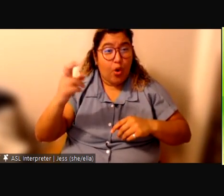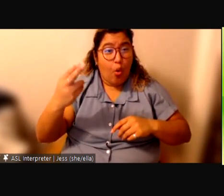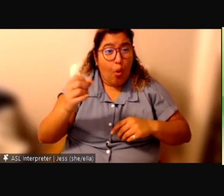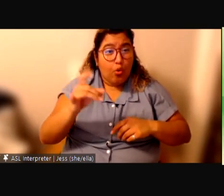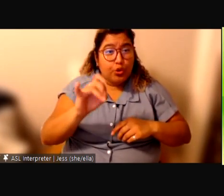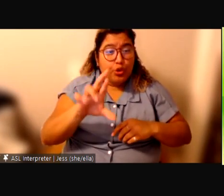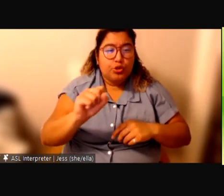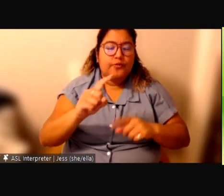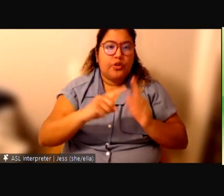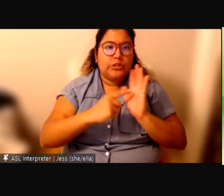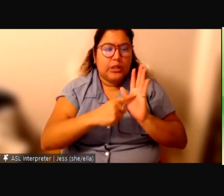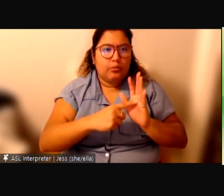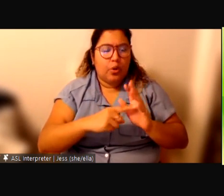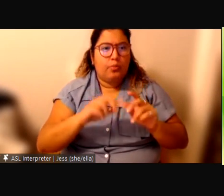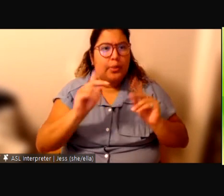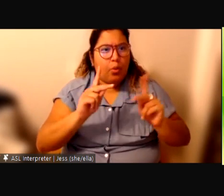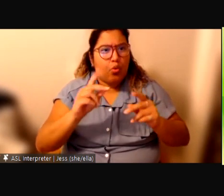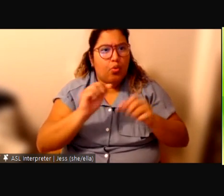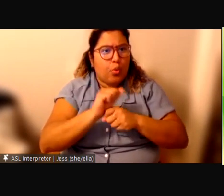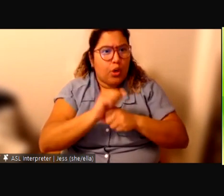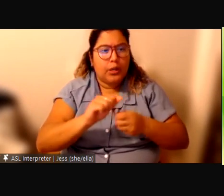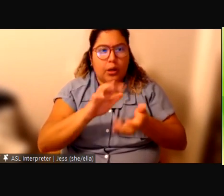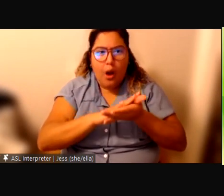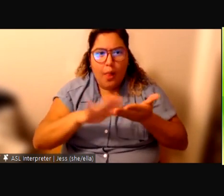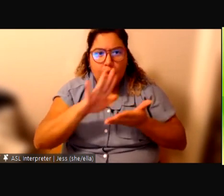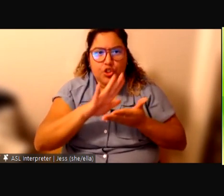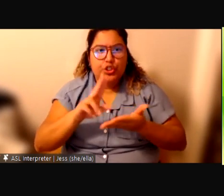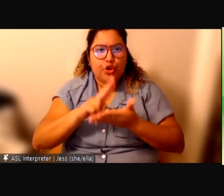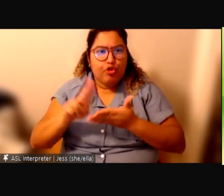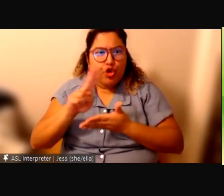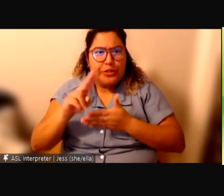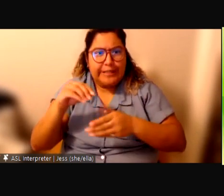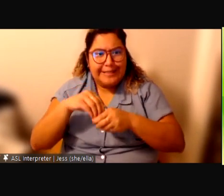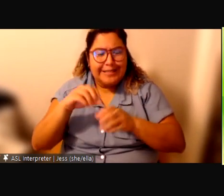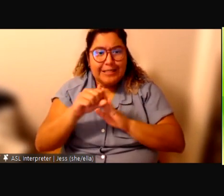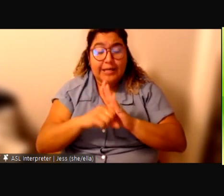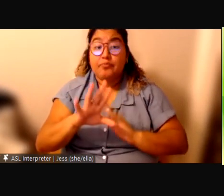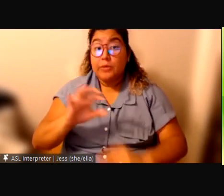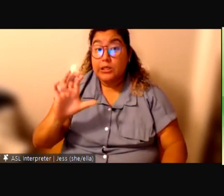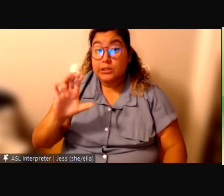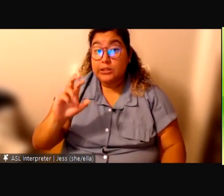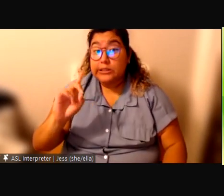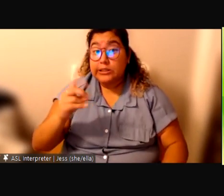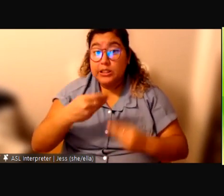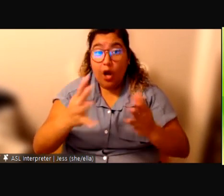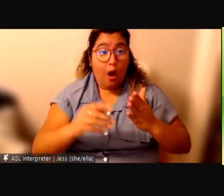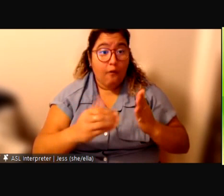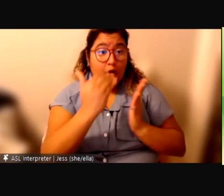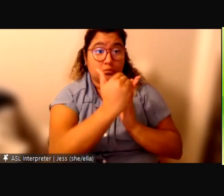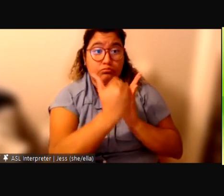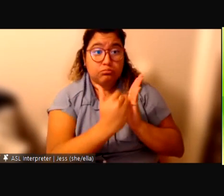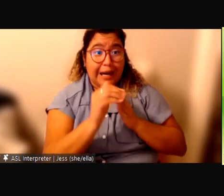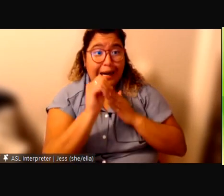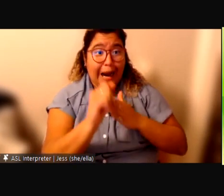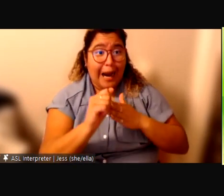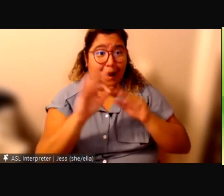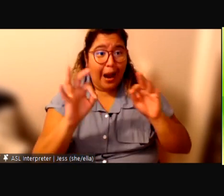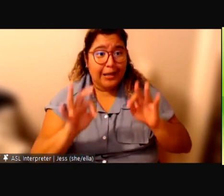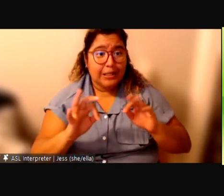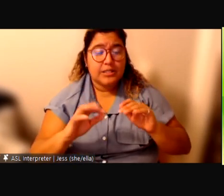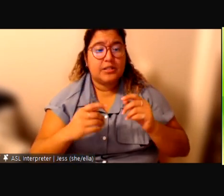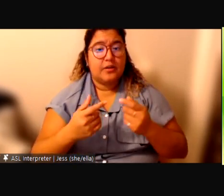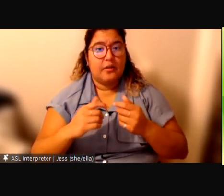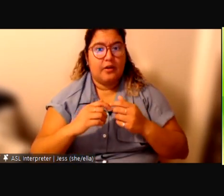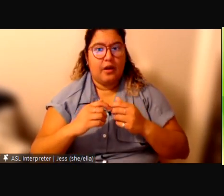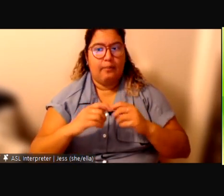and universities in the state. CDC does have guidance on recommendations around